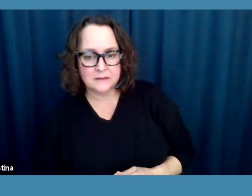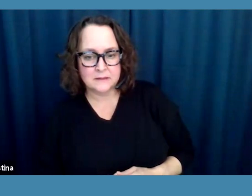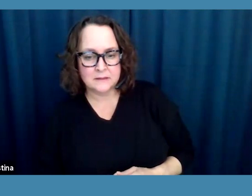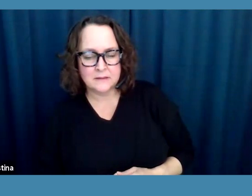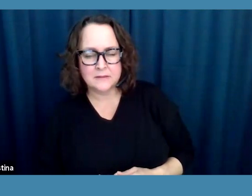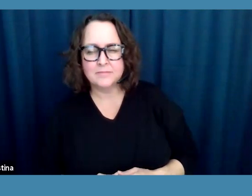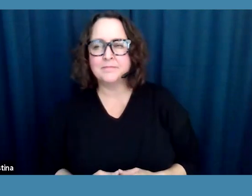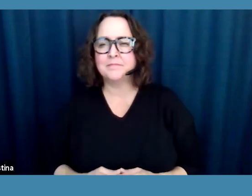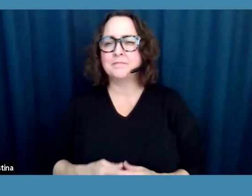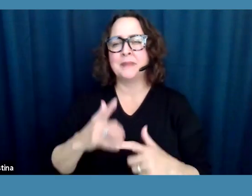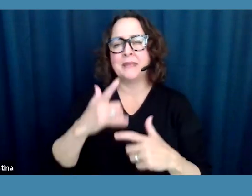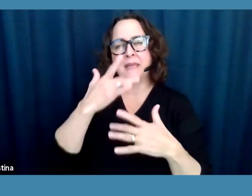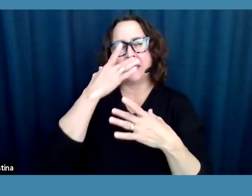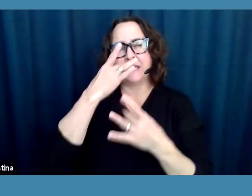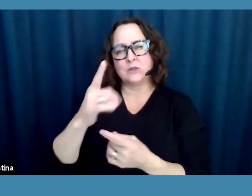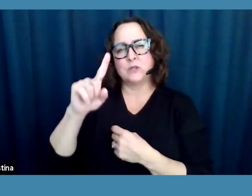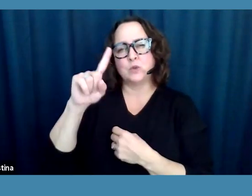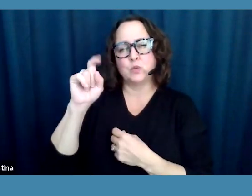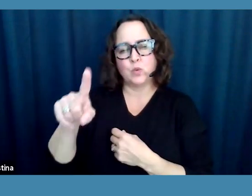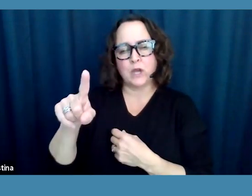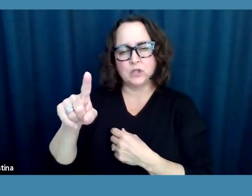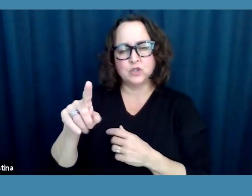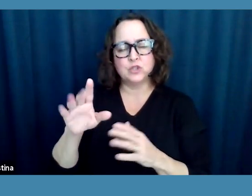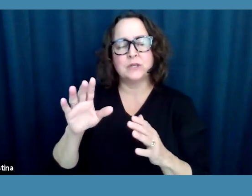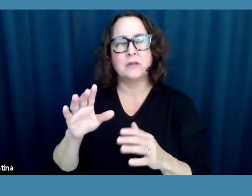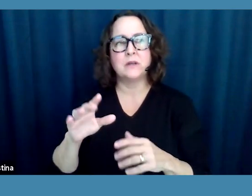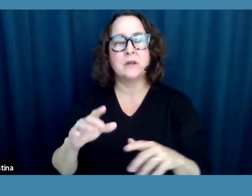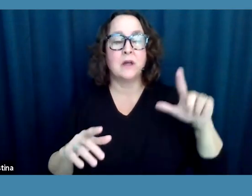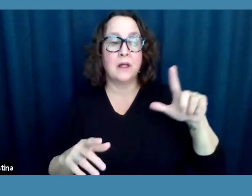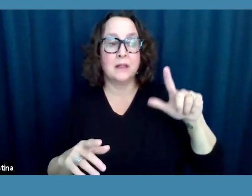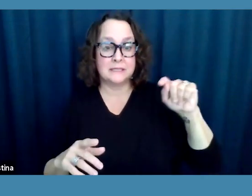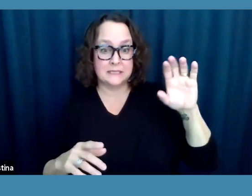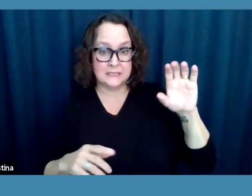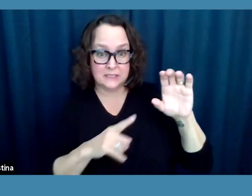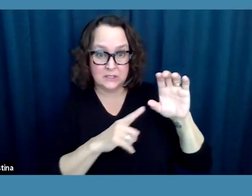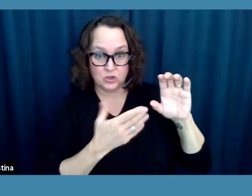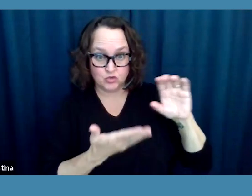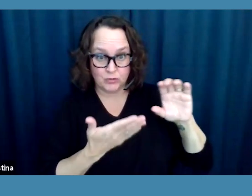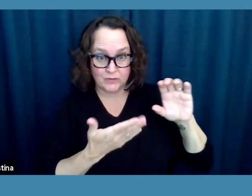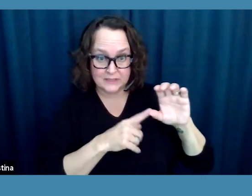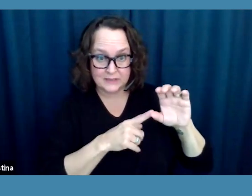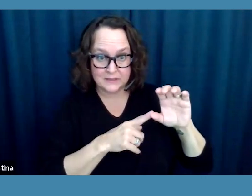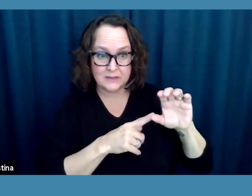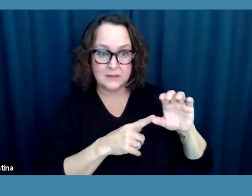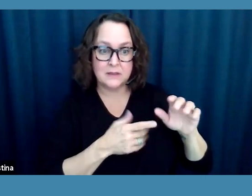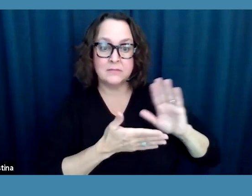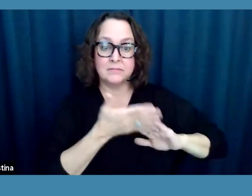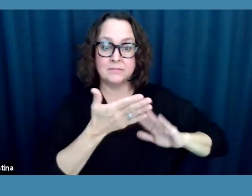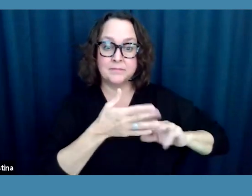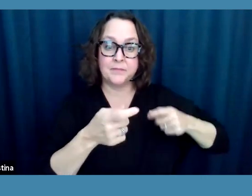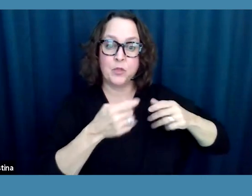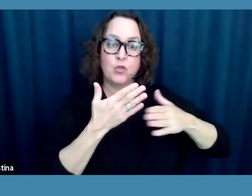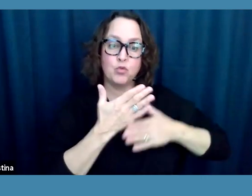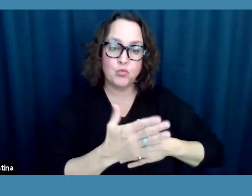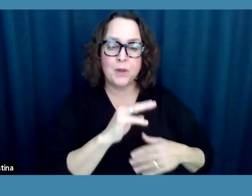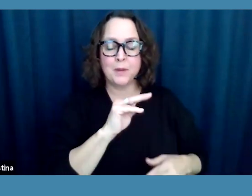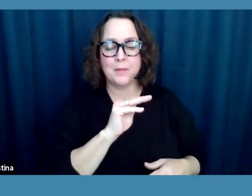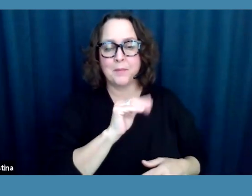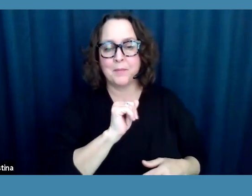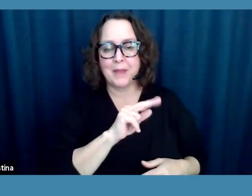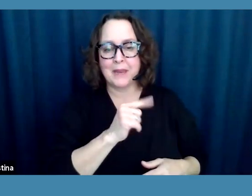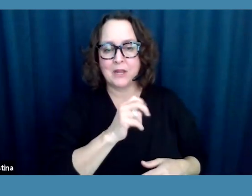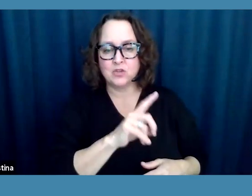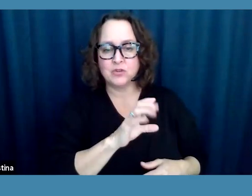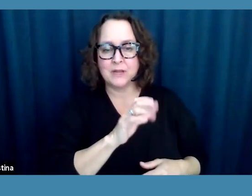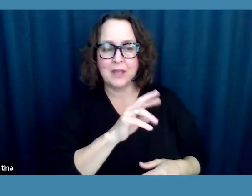That's an interesting question. So long-term care waiver services are administered through managed care. So you're not going to be on fee